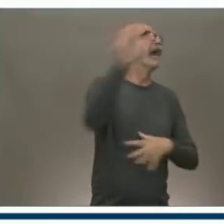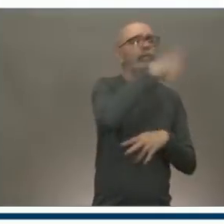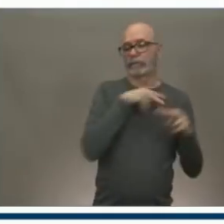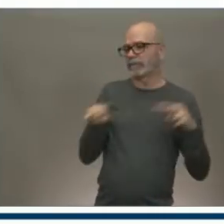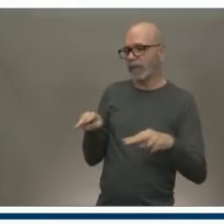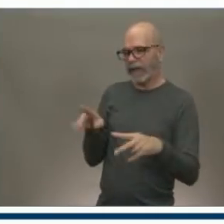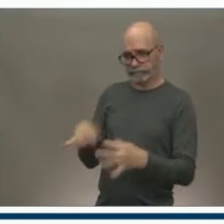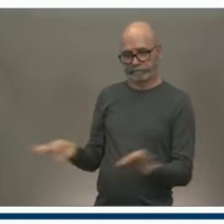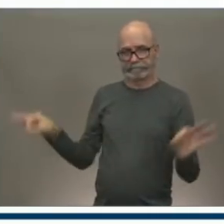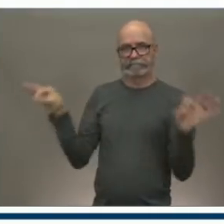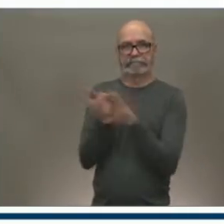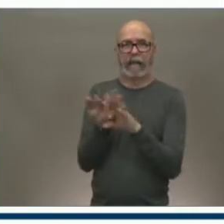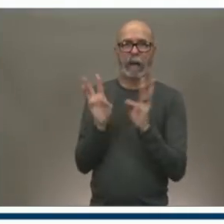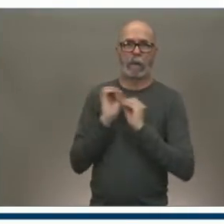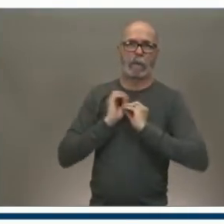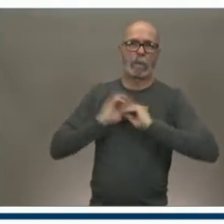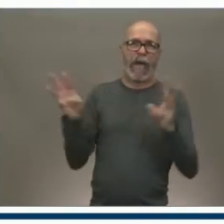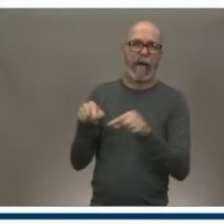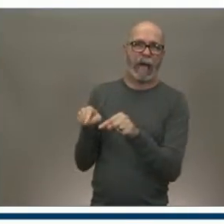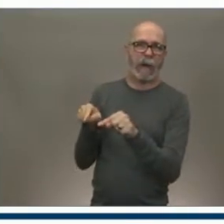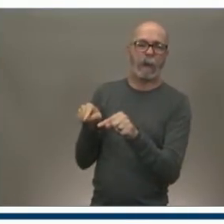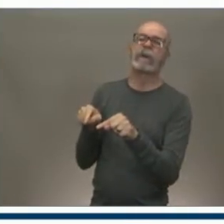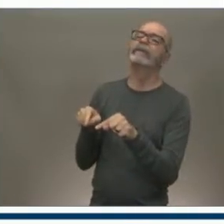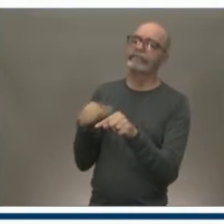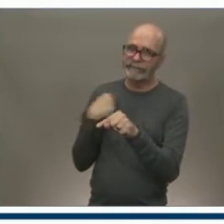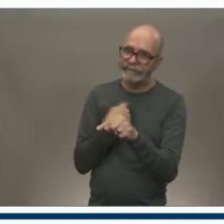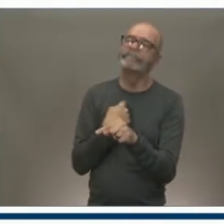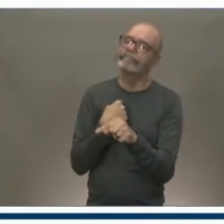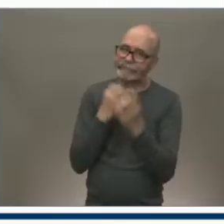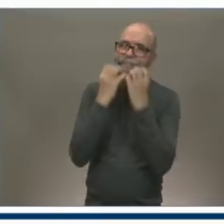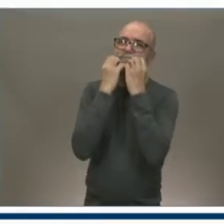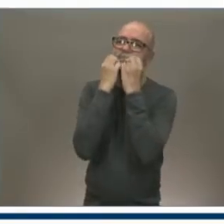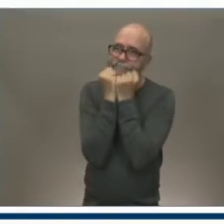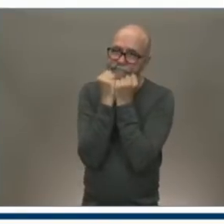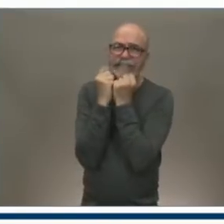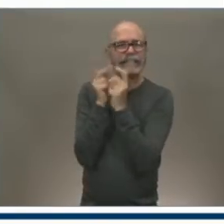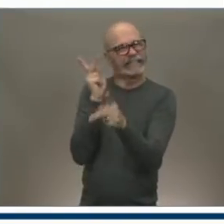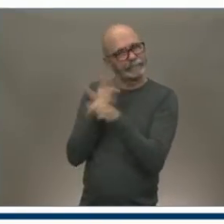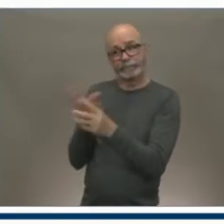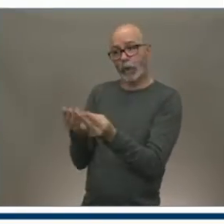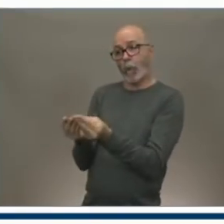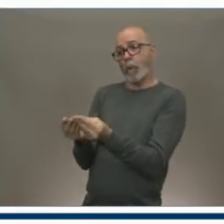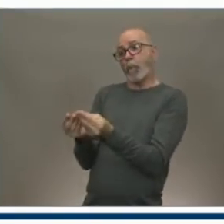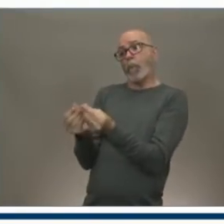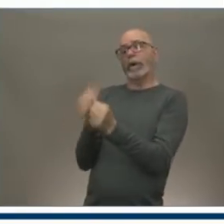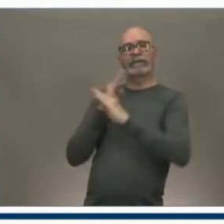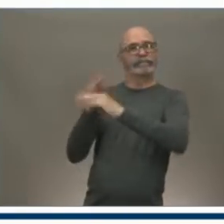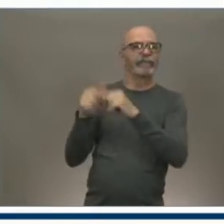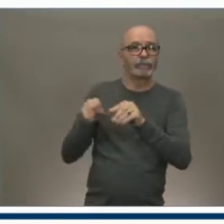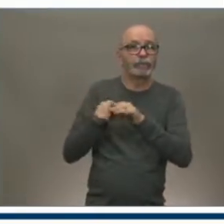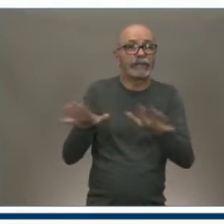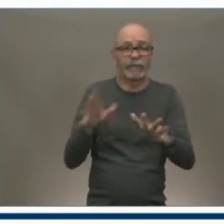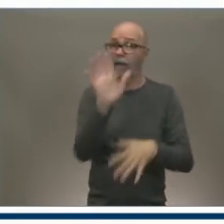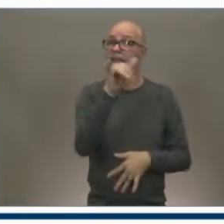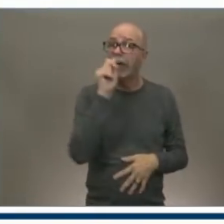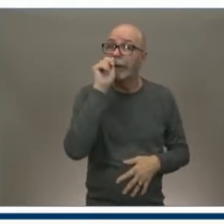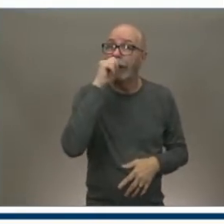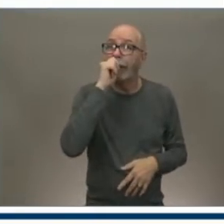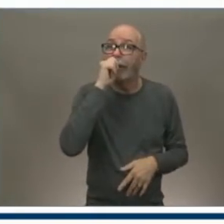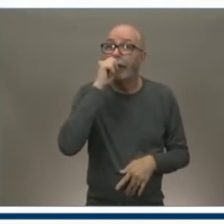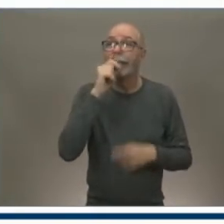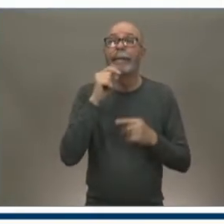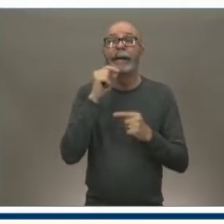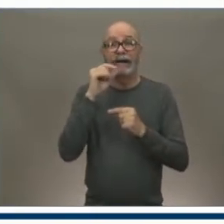as part of our comprehensive approach to COVID-19. Testing helps stop COVID-19 before it has a chance to